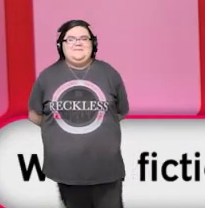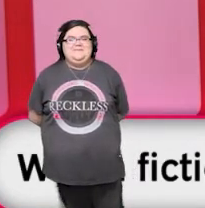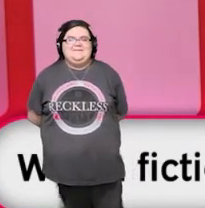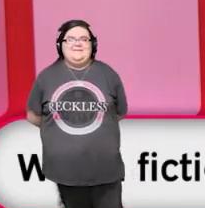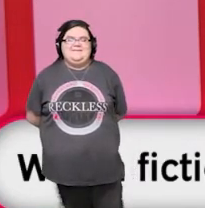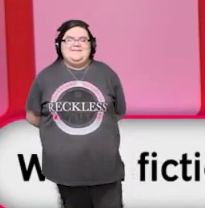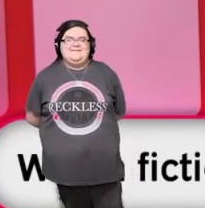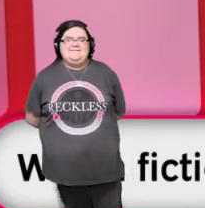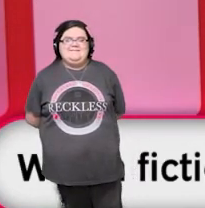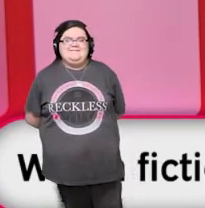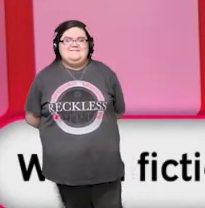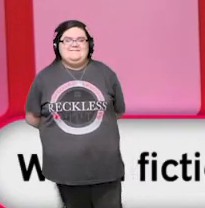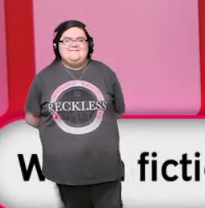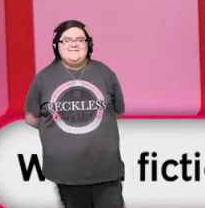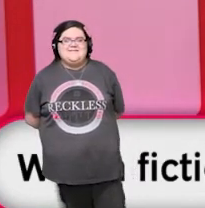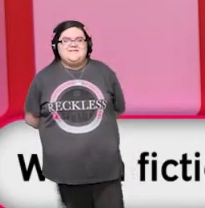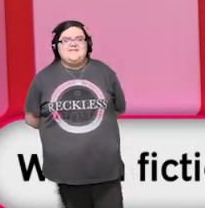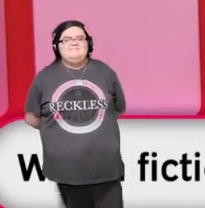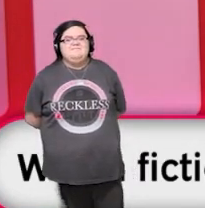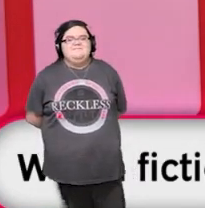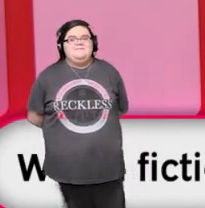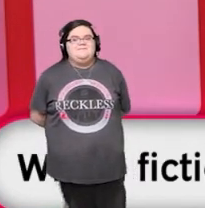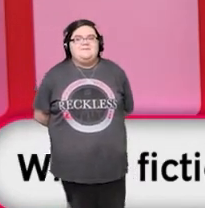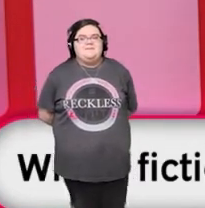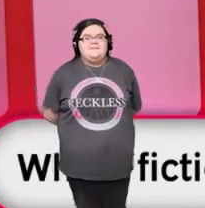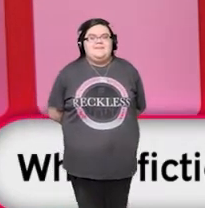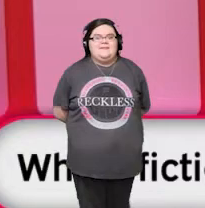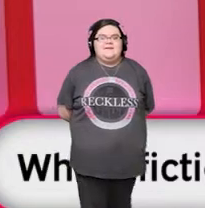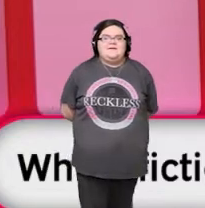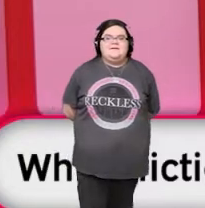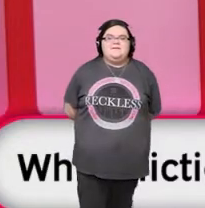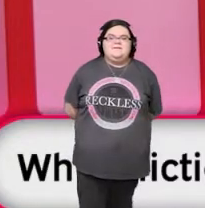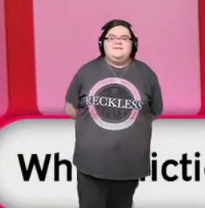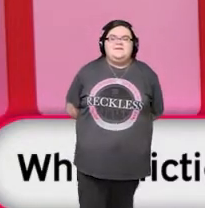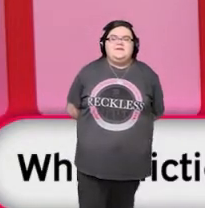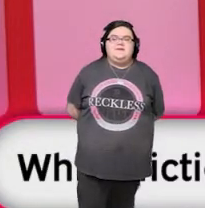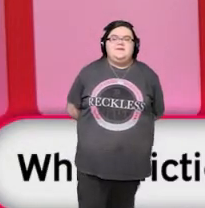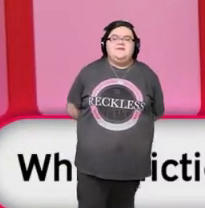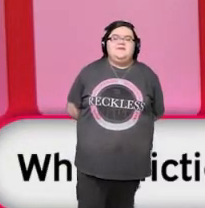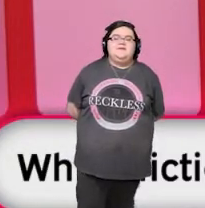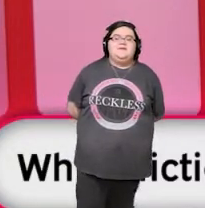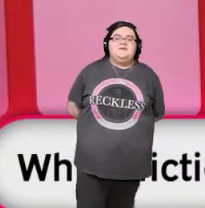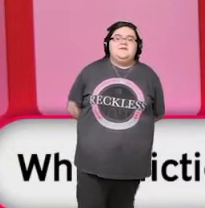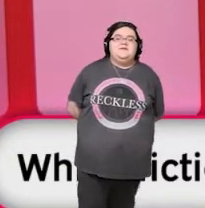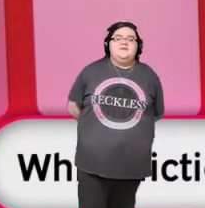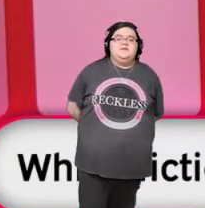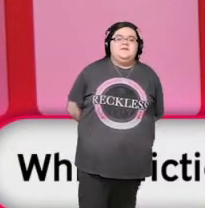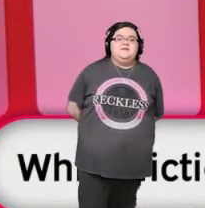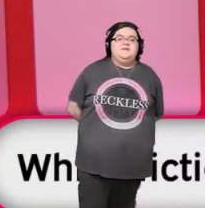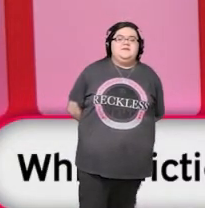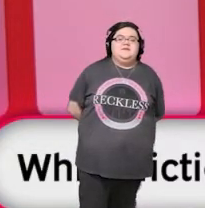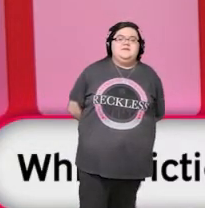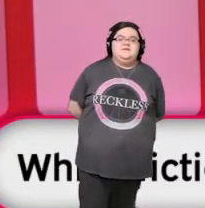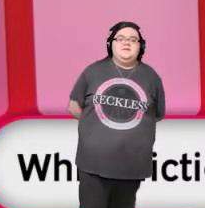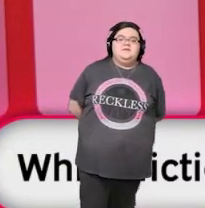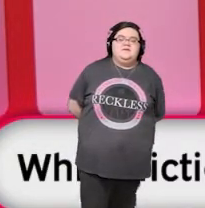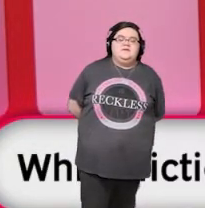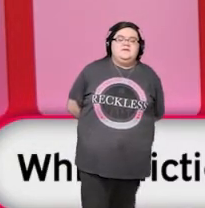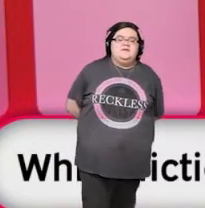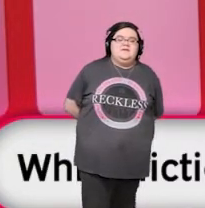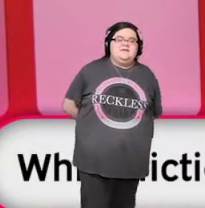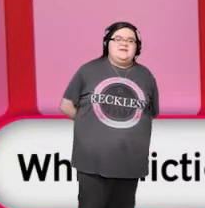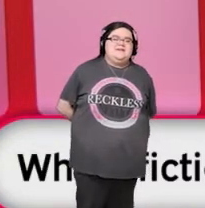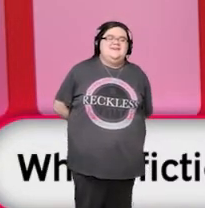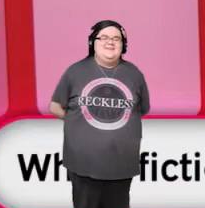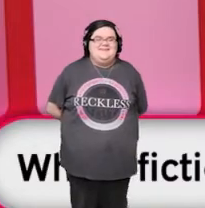rat. I remember we used to take care of my mum's best friend's kid. And like, and Eagle, you go down and say Eagle Piggle in the night garden's just on. Fuck